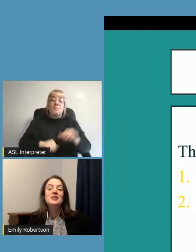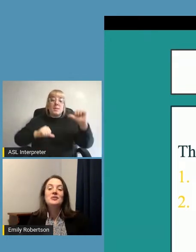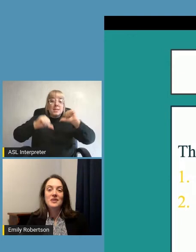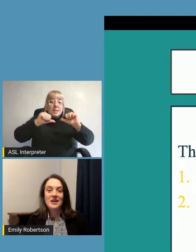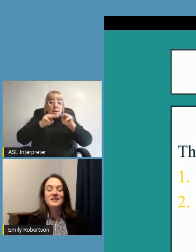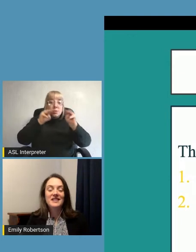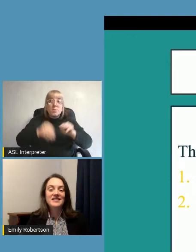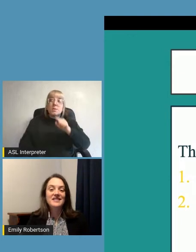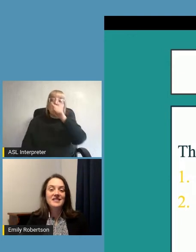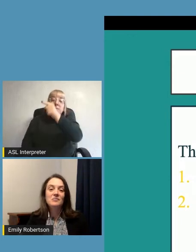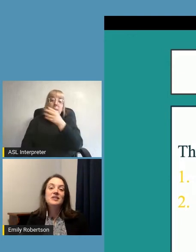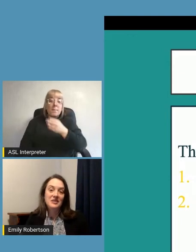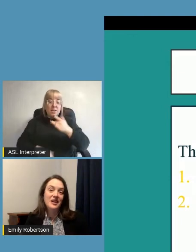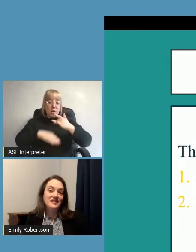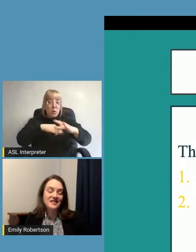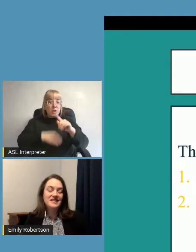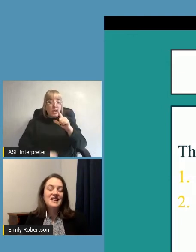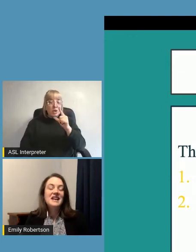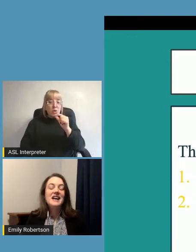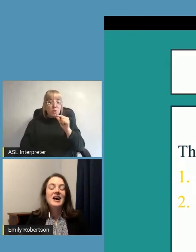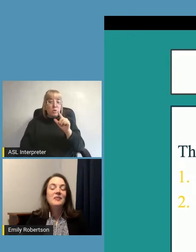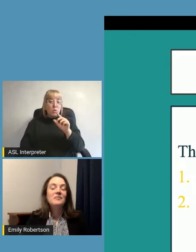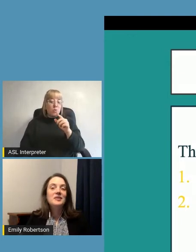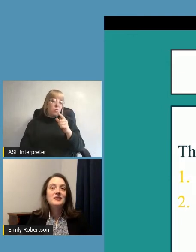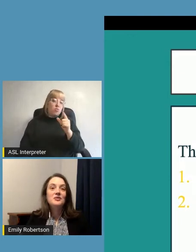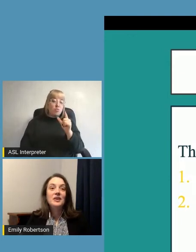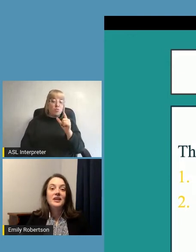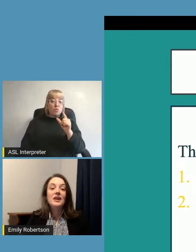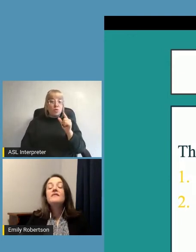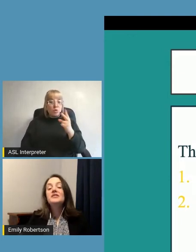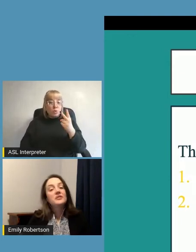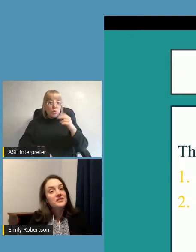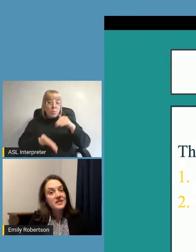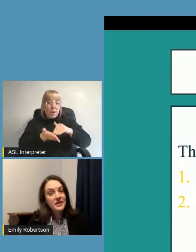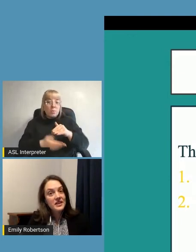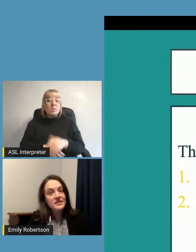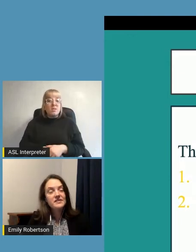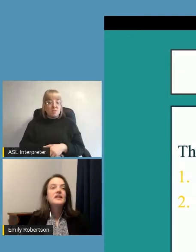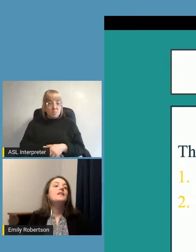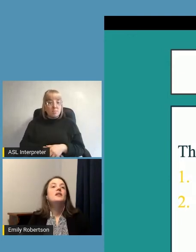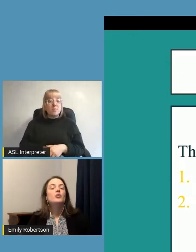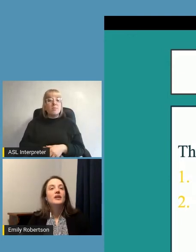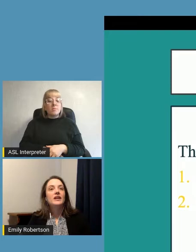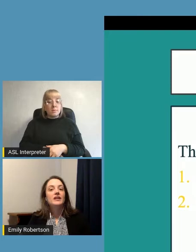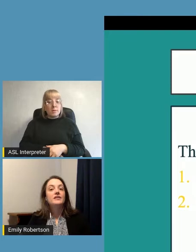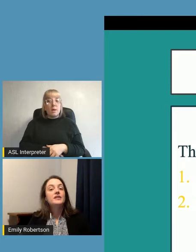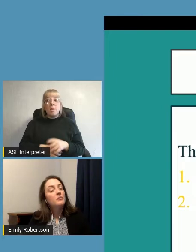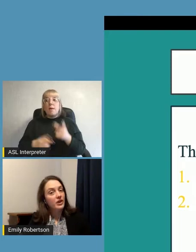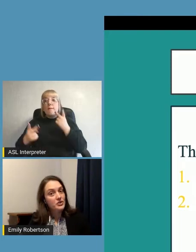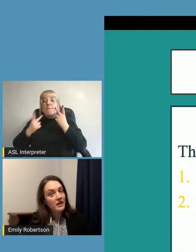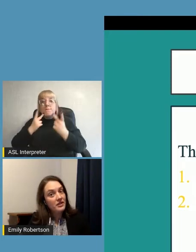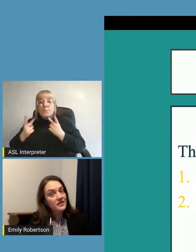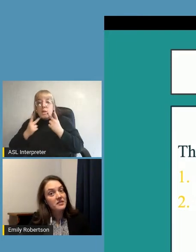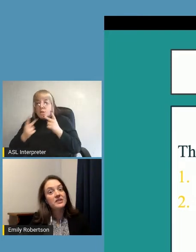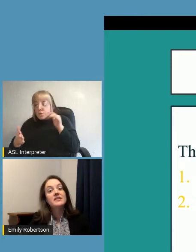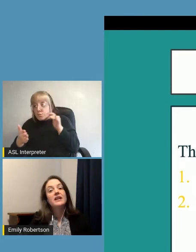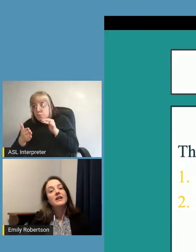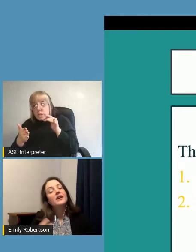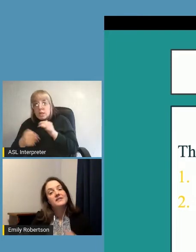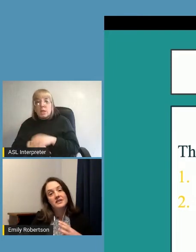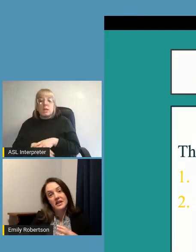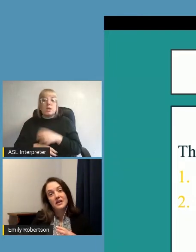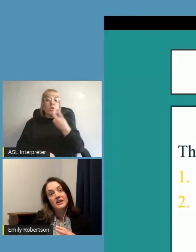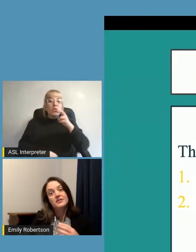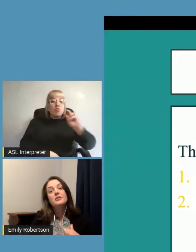the early 2000s to mid 2000s. Doing visitor studies and then working in temporary and traveling exhibits